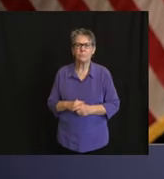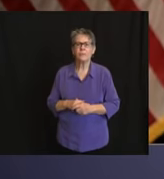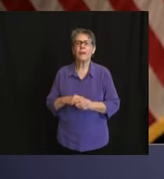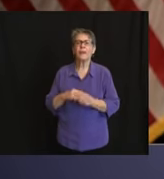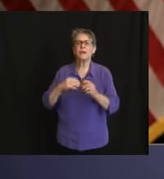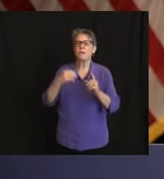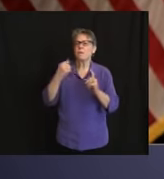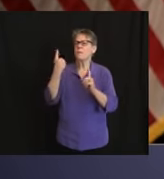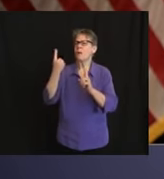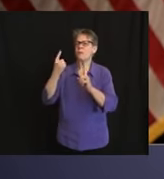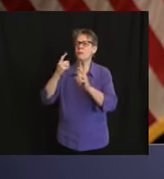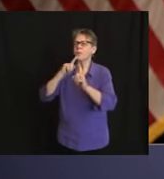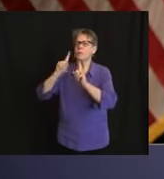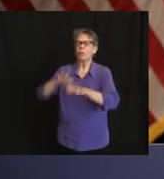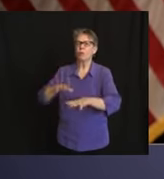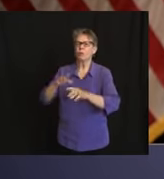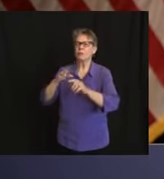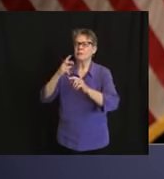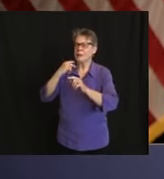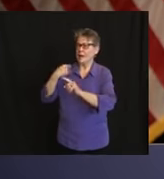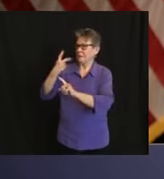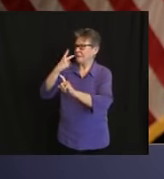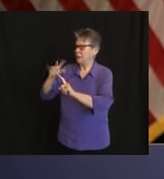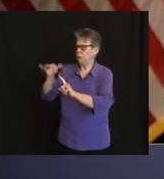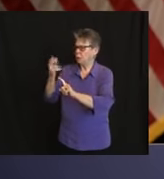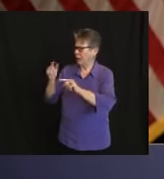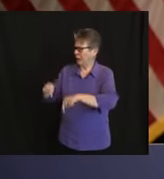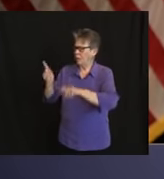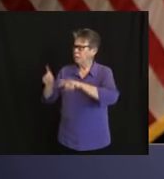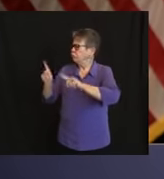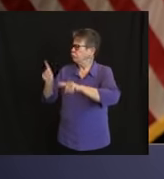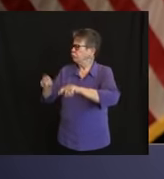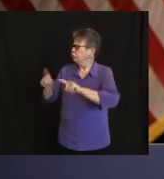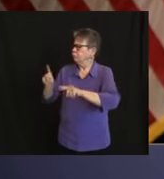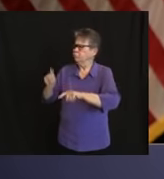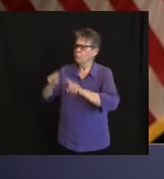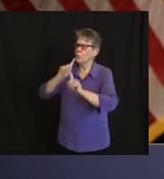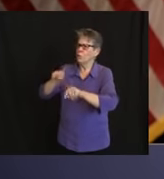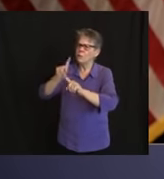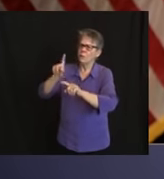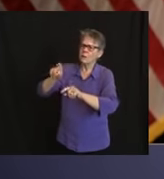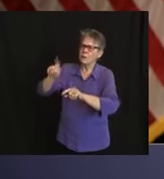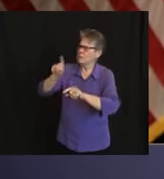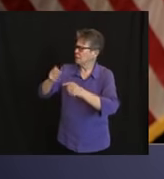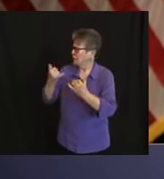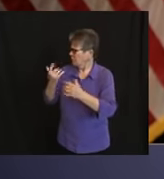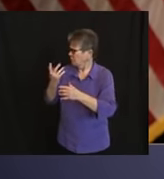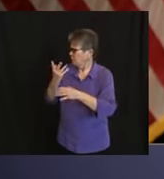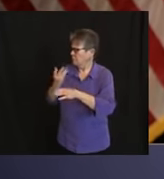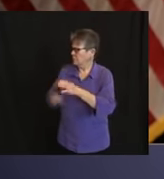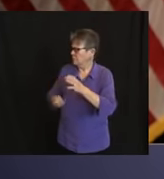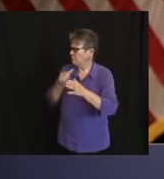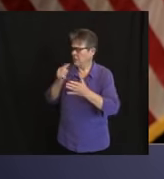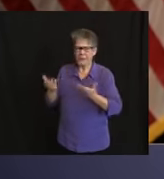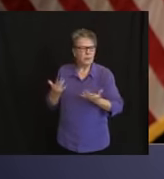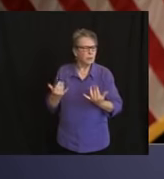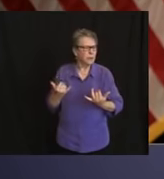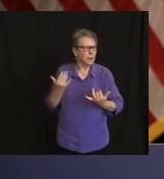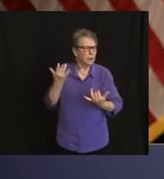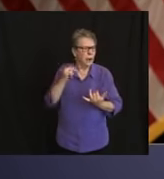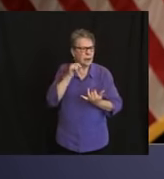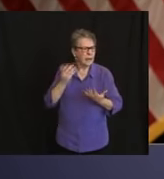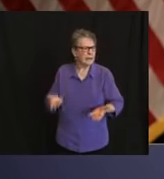So I think we need, in fairness, I need to get back to you in terms of a more data-driven answer. Dan, can you help me out there? I want to go to the